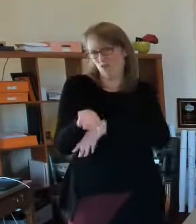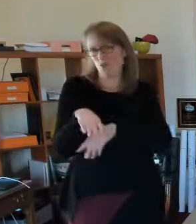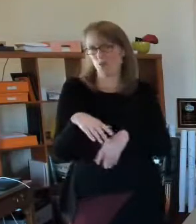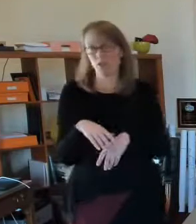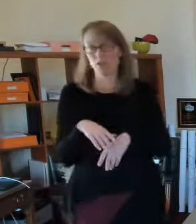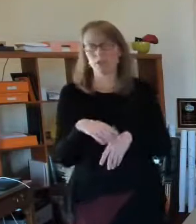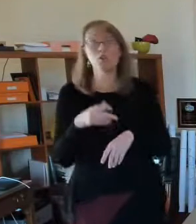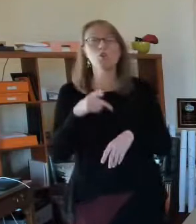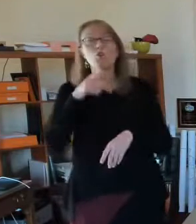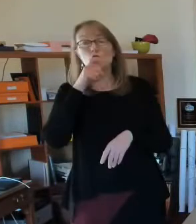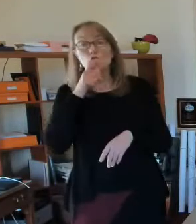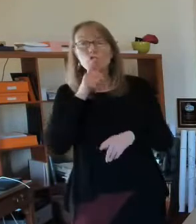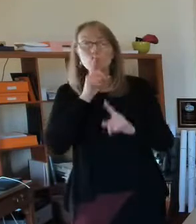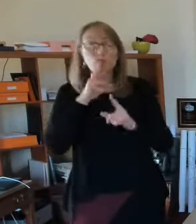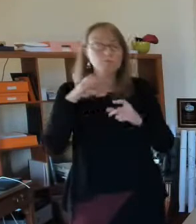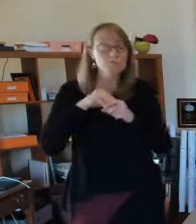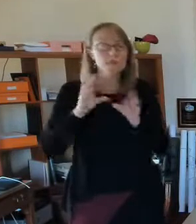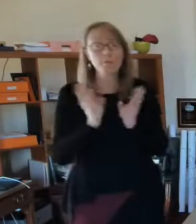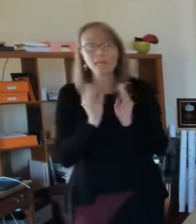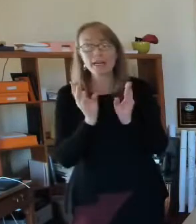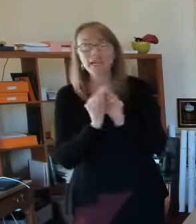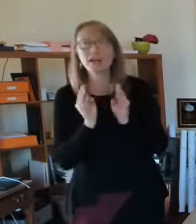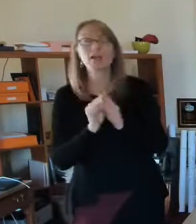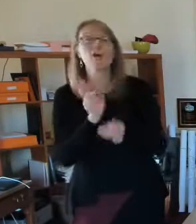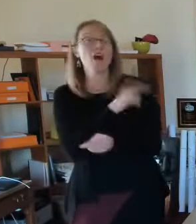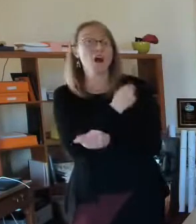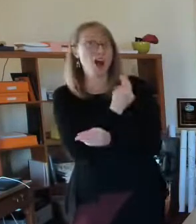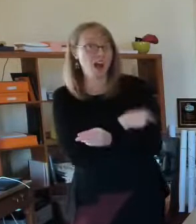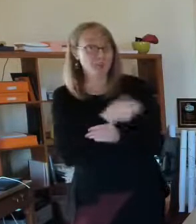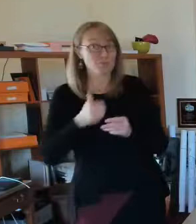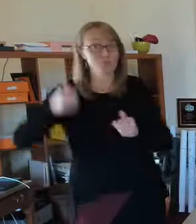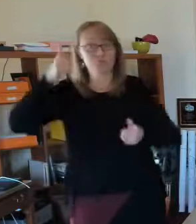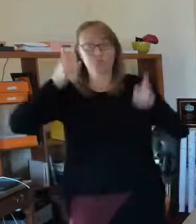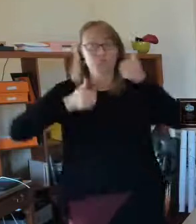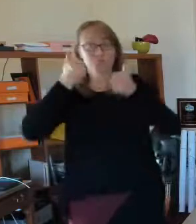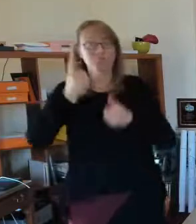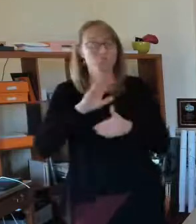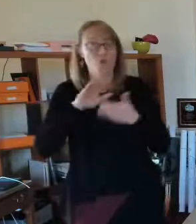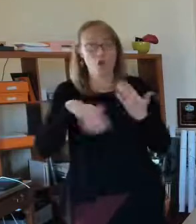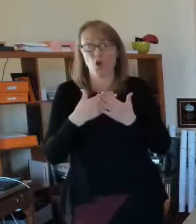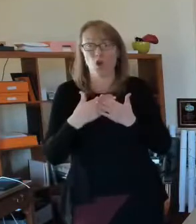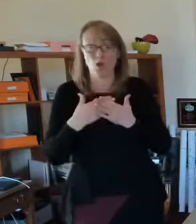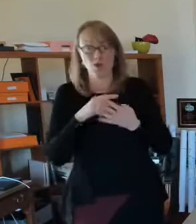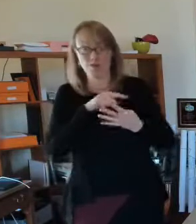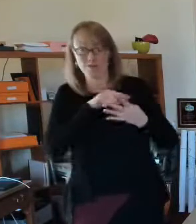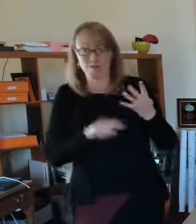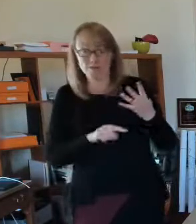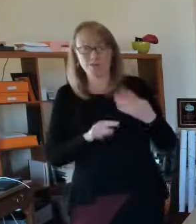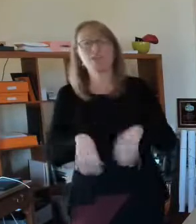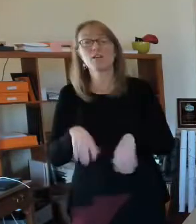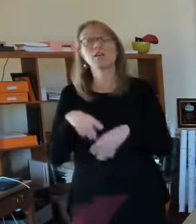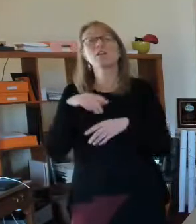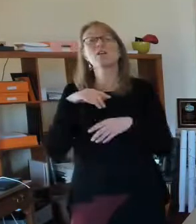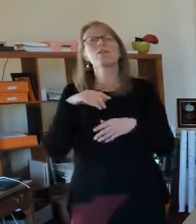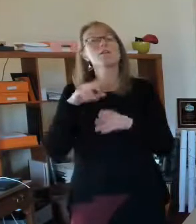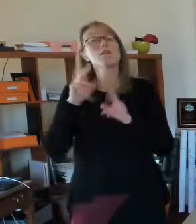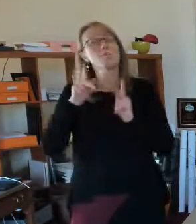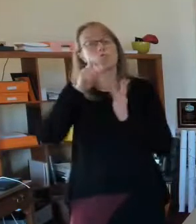the region, all the public health officials, our federally qualified health centers, all on that